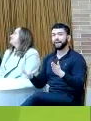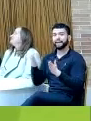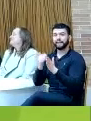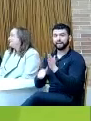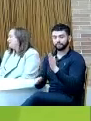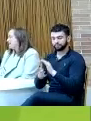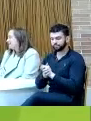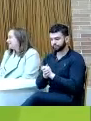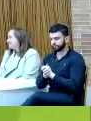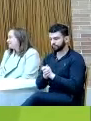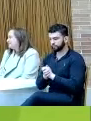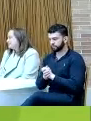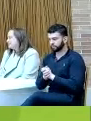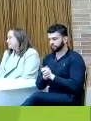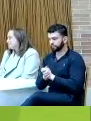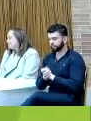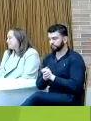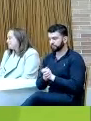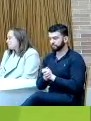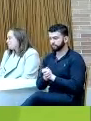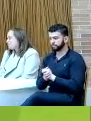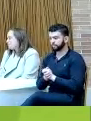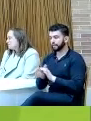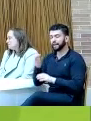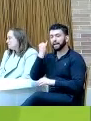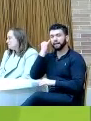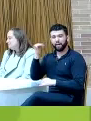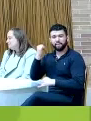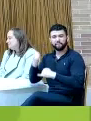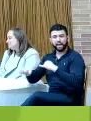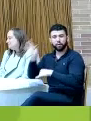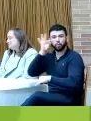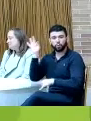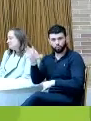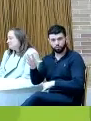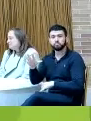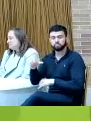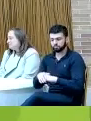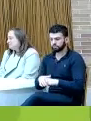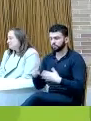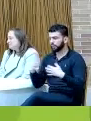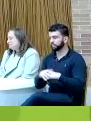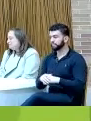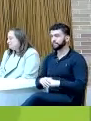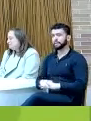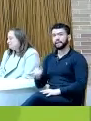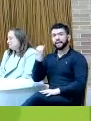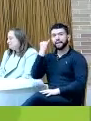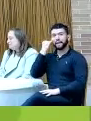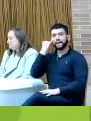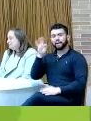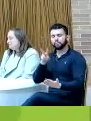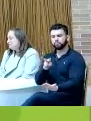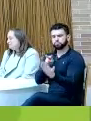if I can leave everyone with um a final thought is if you come across a case like